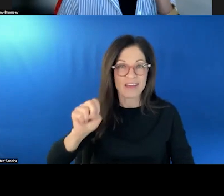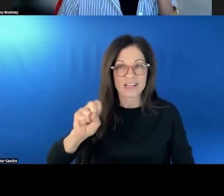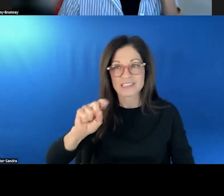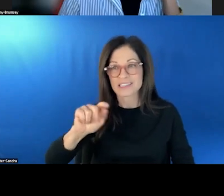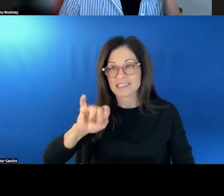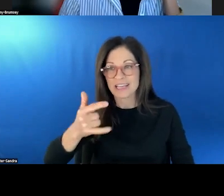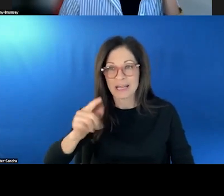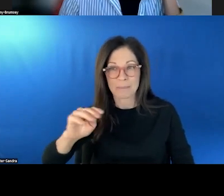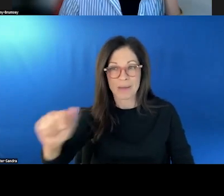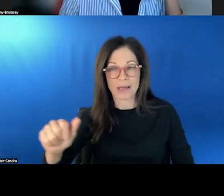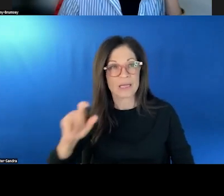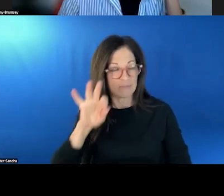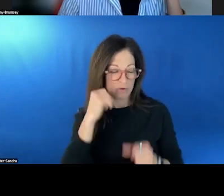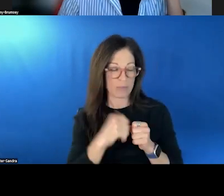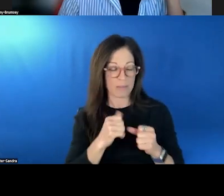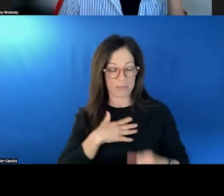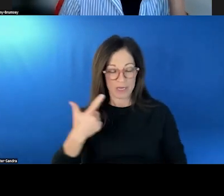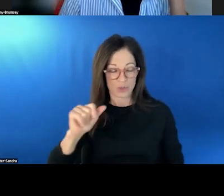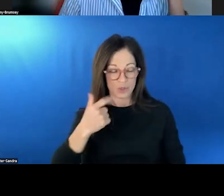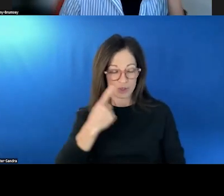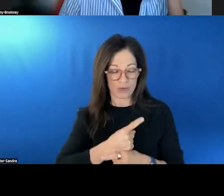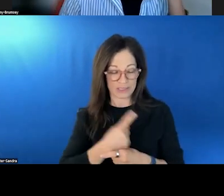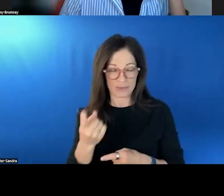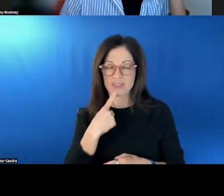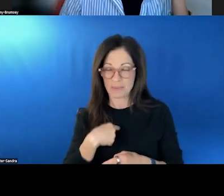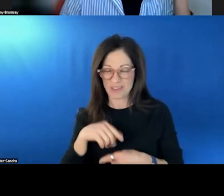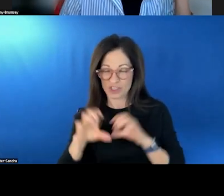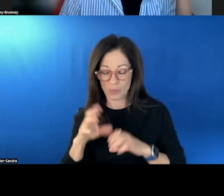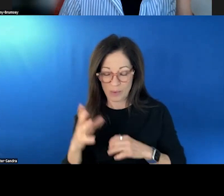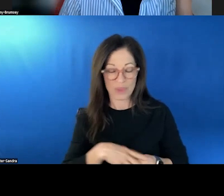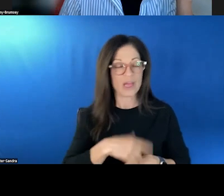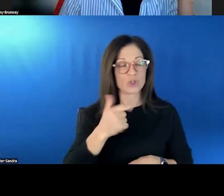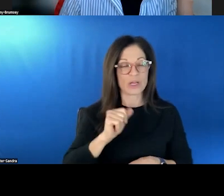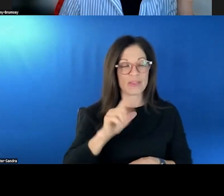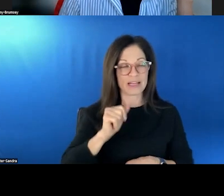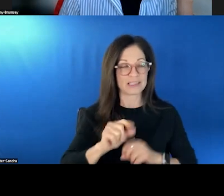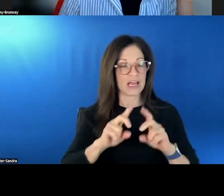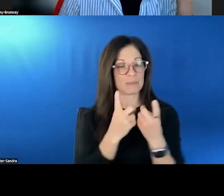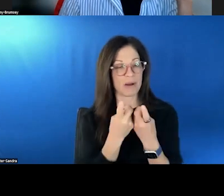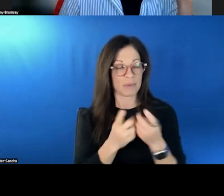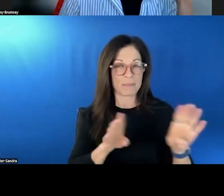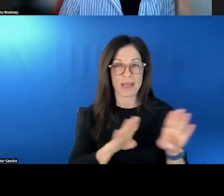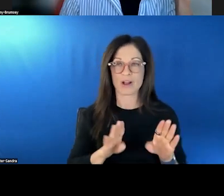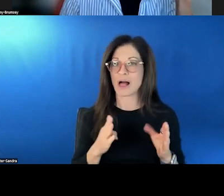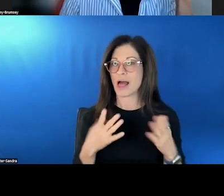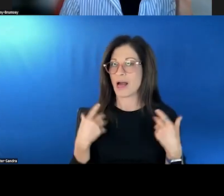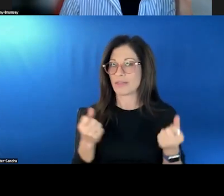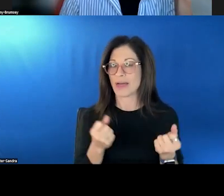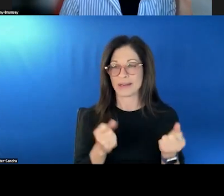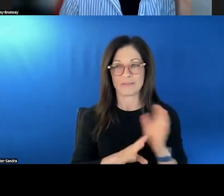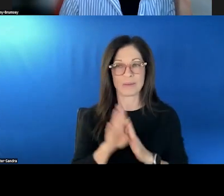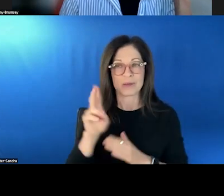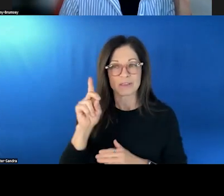my Georgia correctly, someone in the chat will correct me, that's the Department of Behavioral Health and Developmental Disabilities. So started a